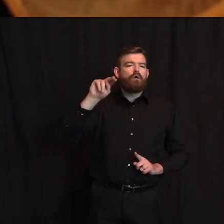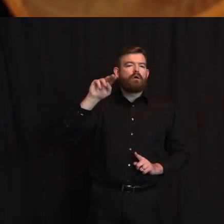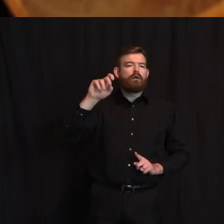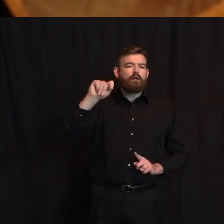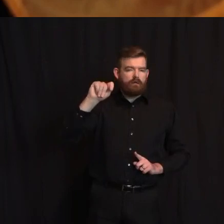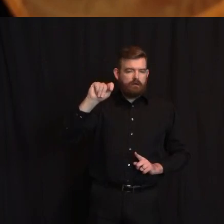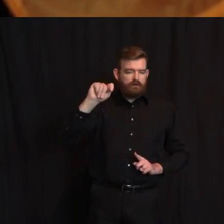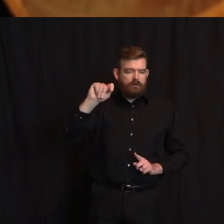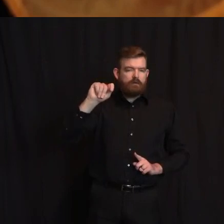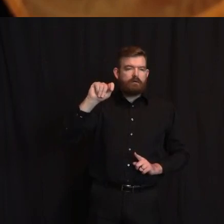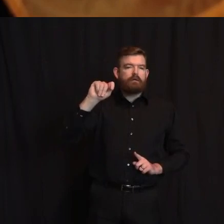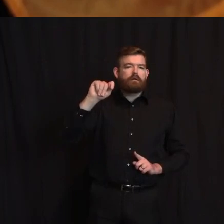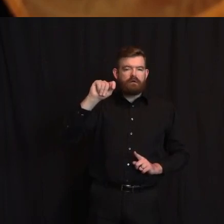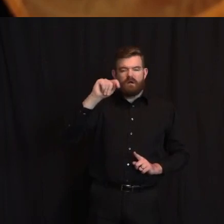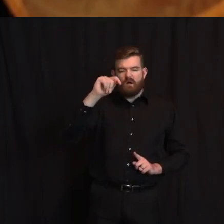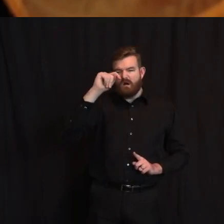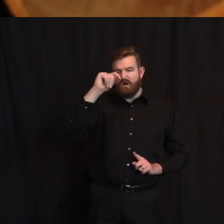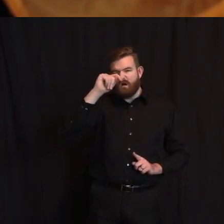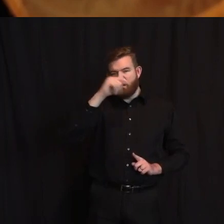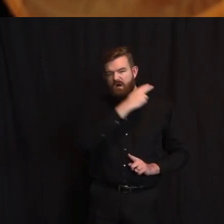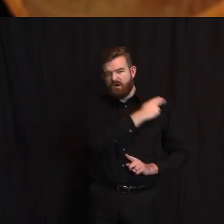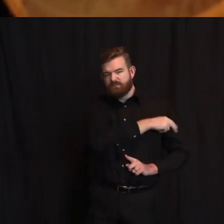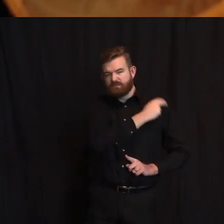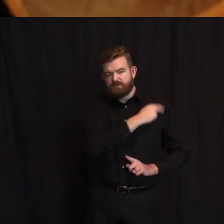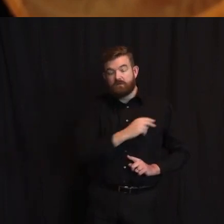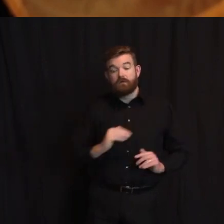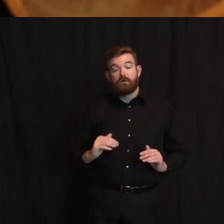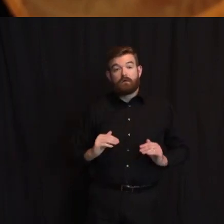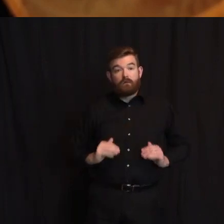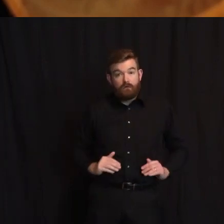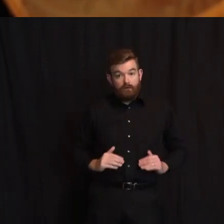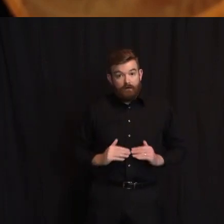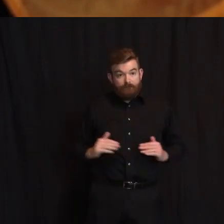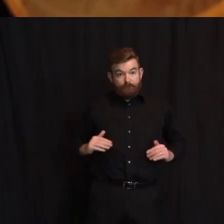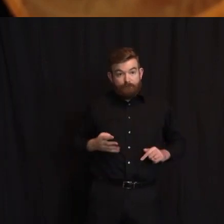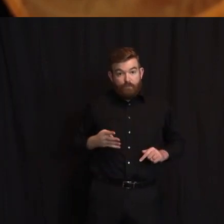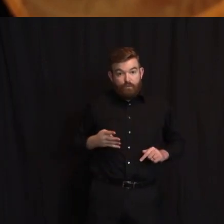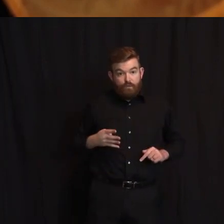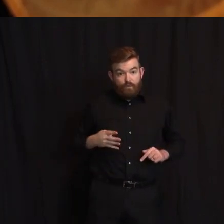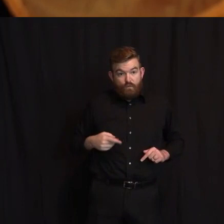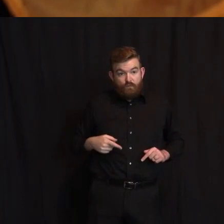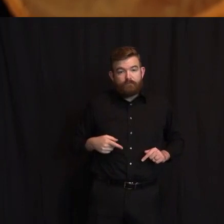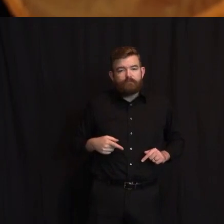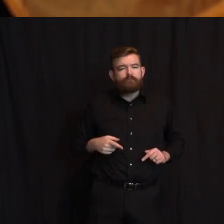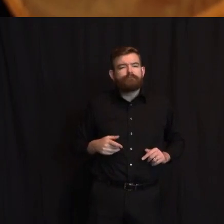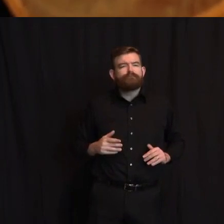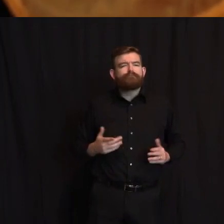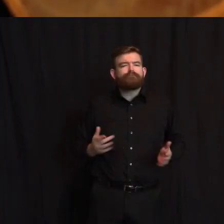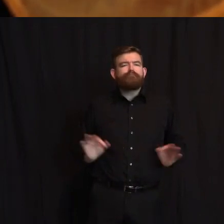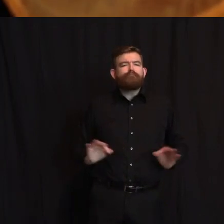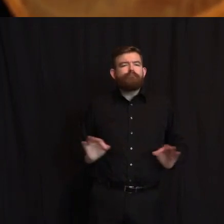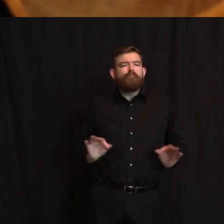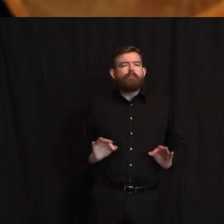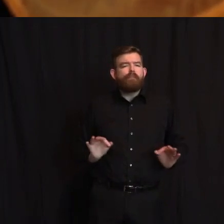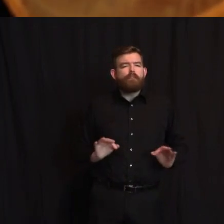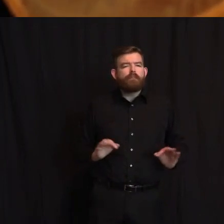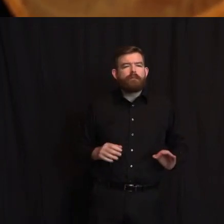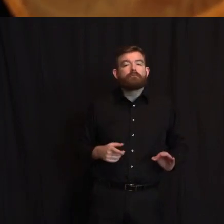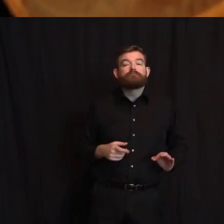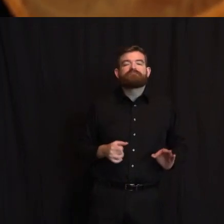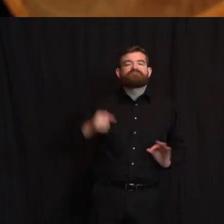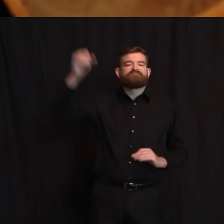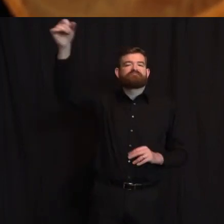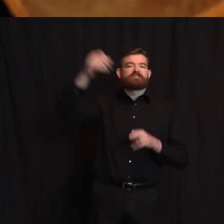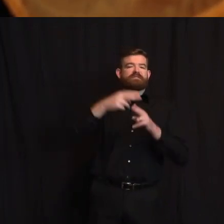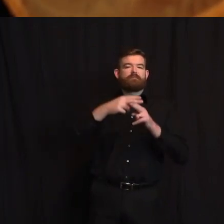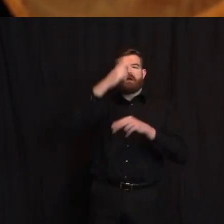days, or what we call lower acuity medical care. They will receive care in the 3 field medical sites set up